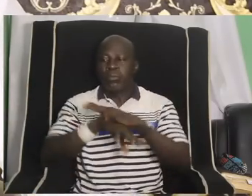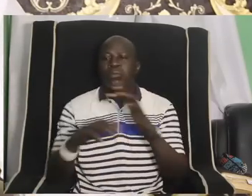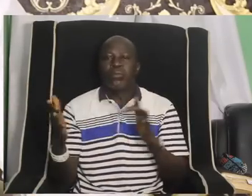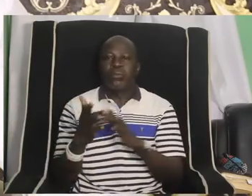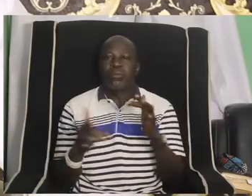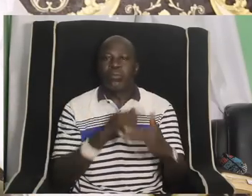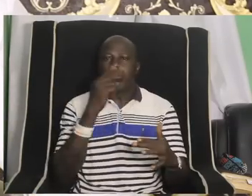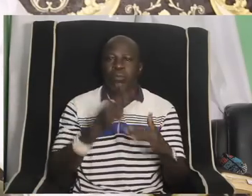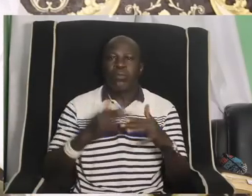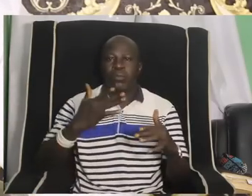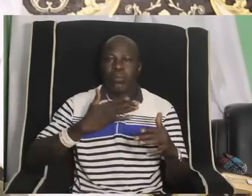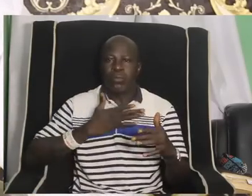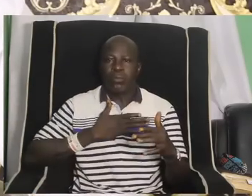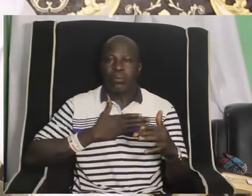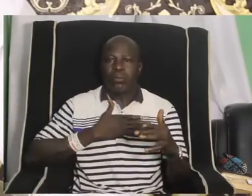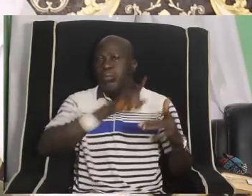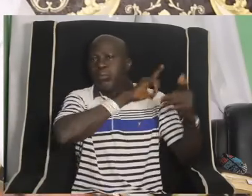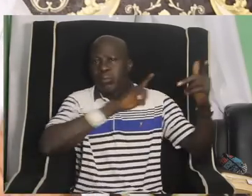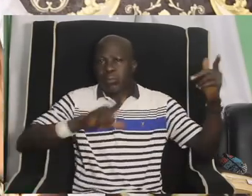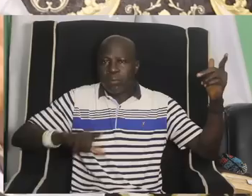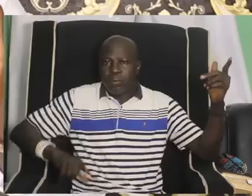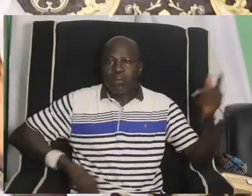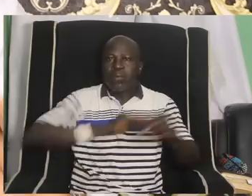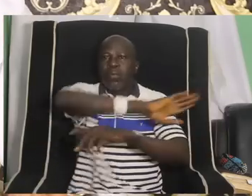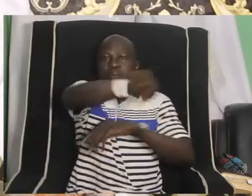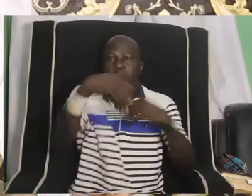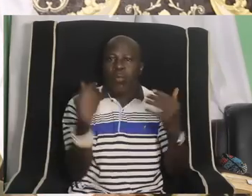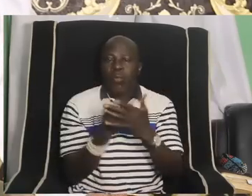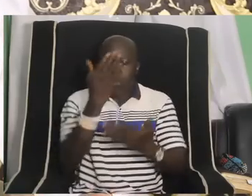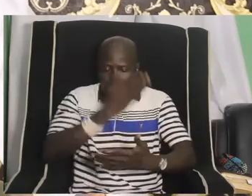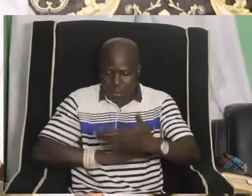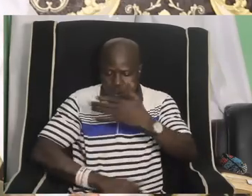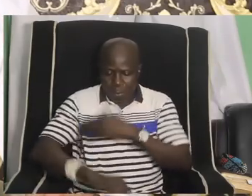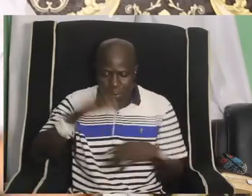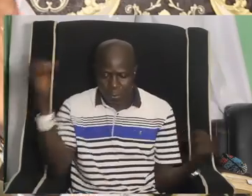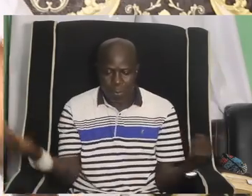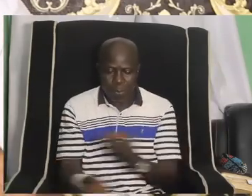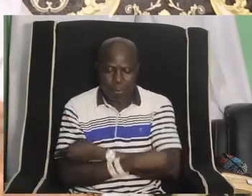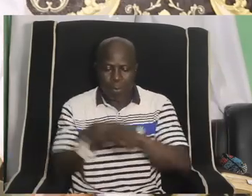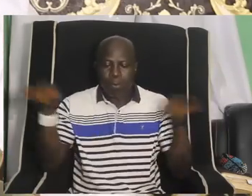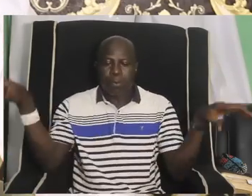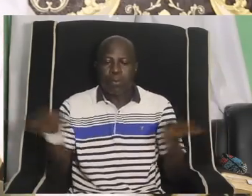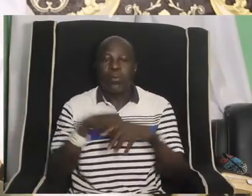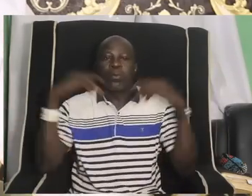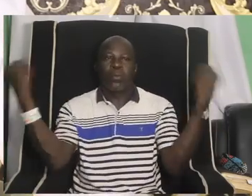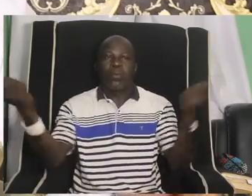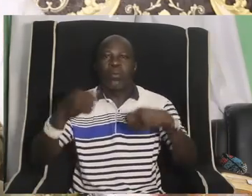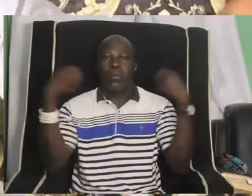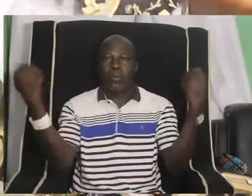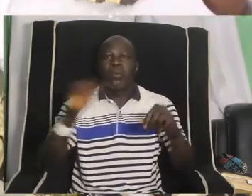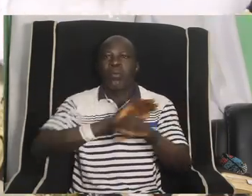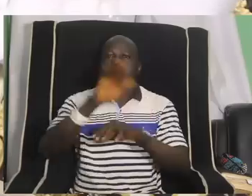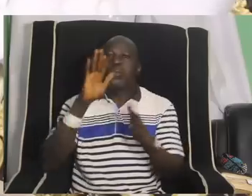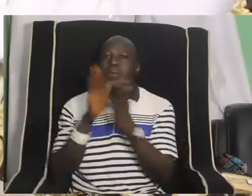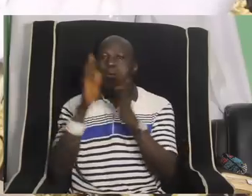Jesus. Oluwa wa. Amen. Jesus name alone. Olo jo ebi. All to the brother celebrants. Wedding anniversary. People celebrating their